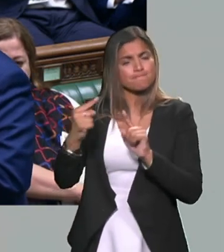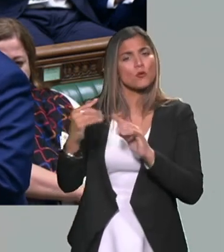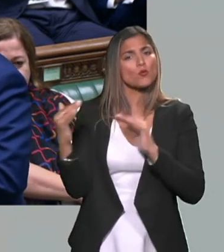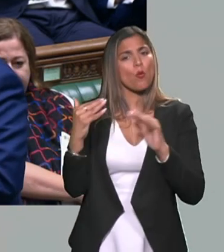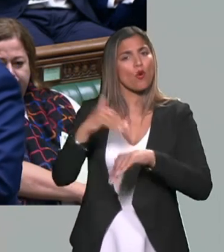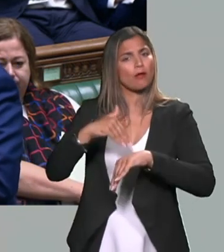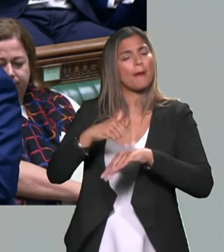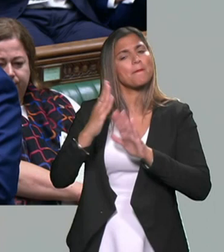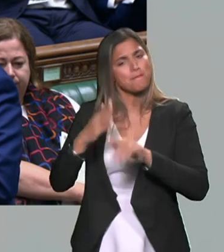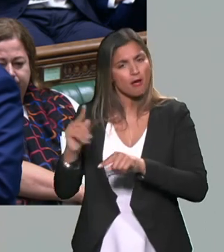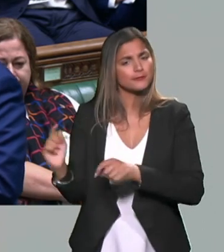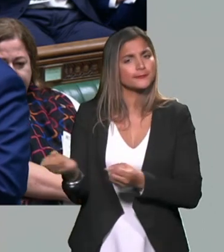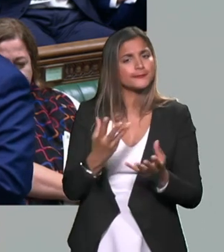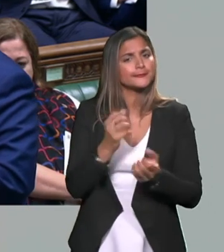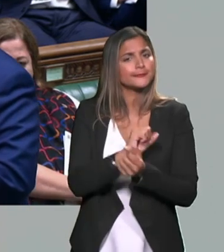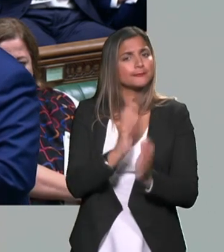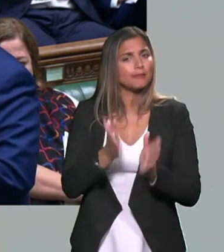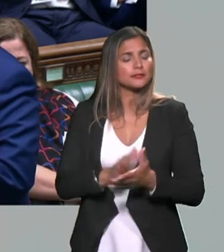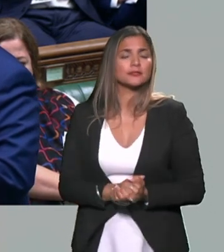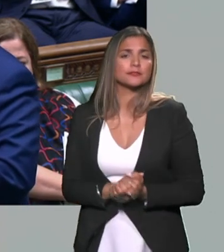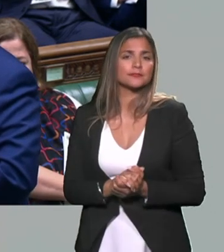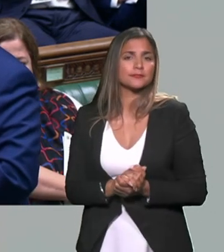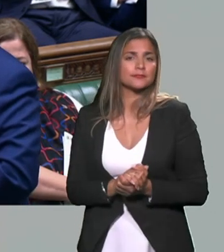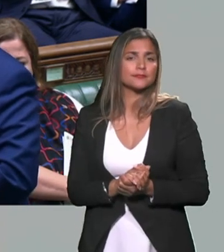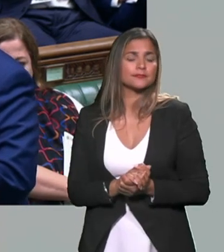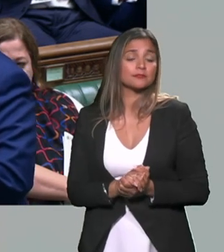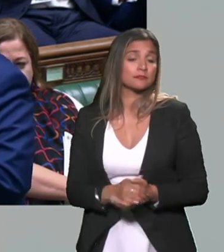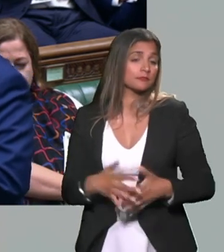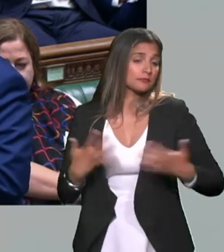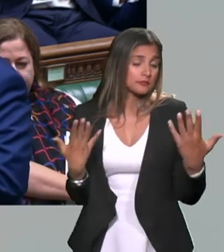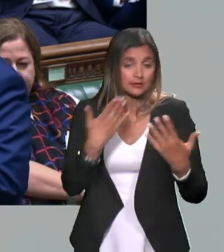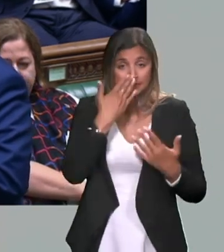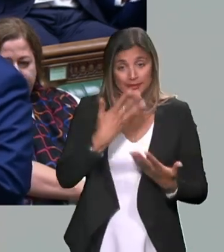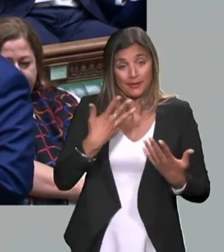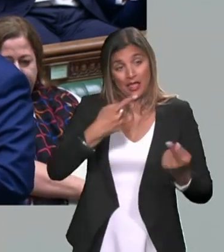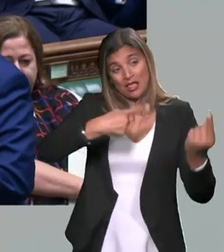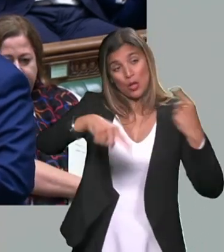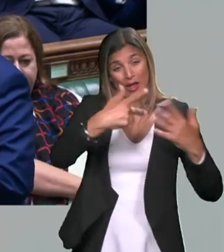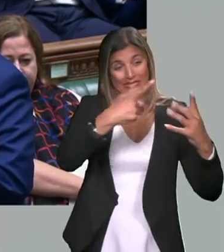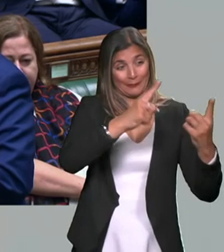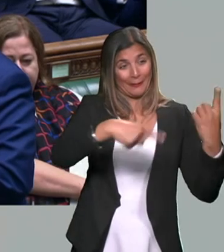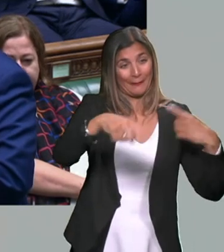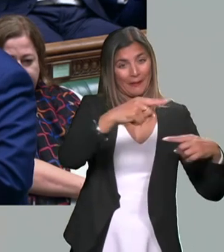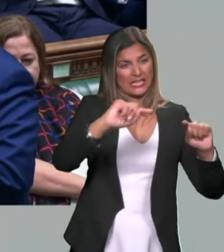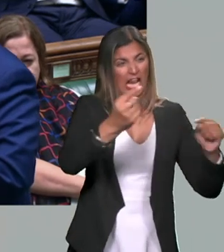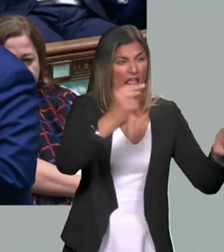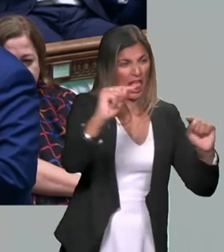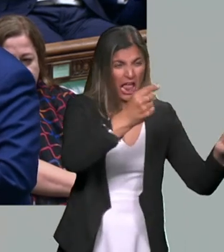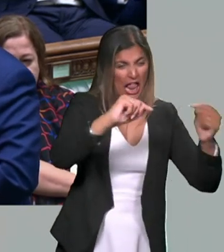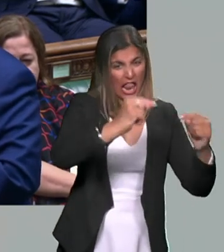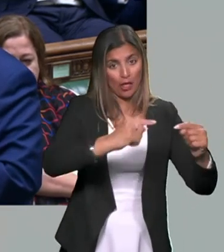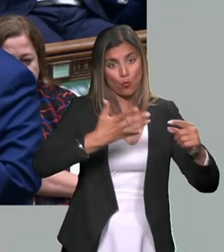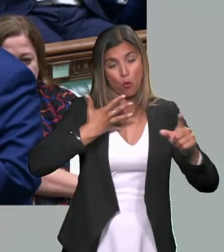Tory leadership contest is quickly descending into a toxic race to the right. And it's clearer that whoever wins that